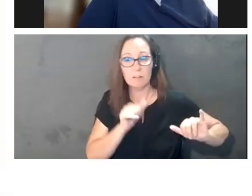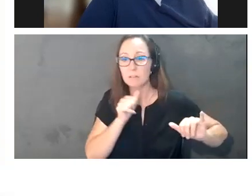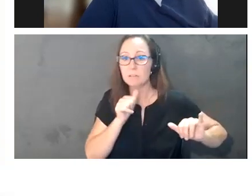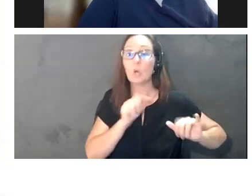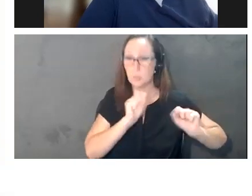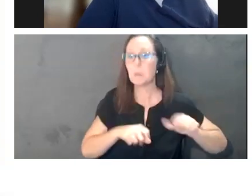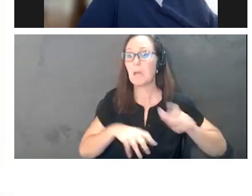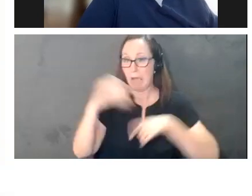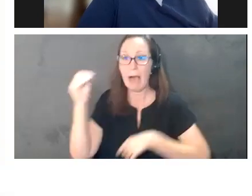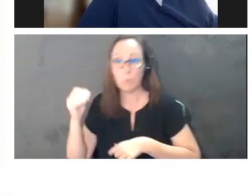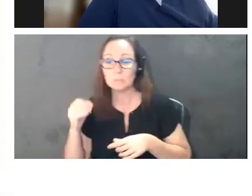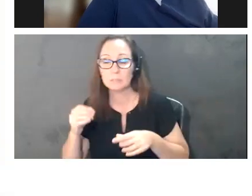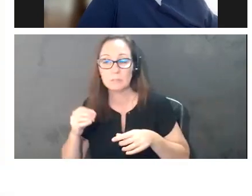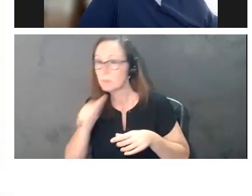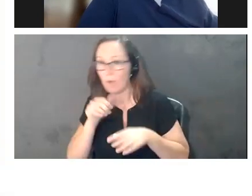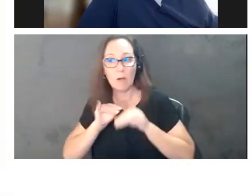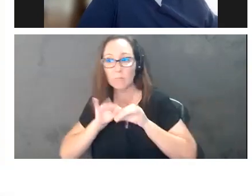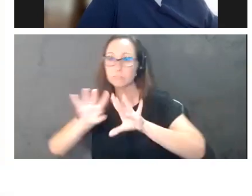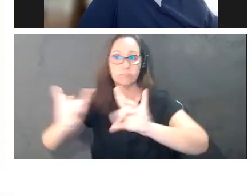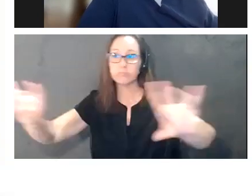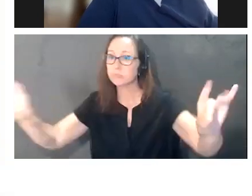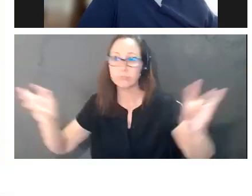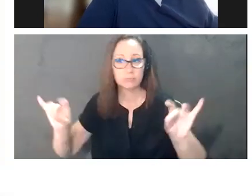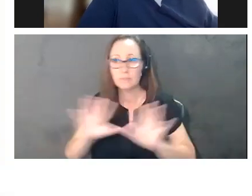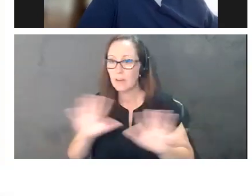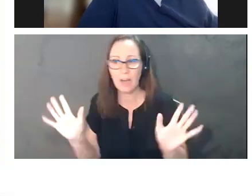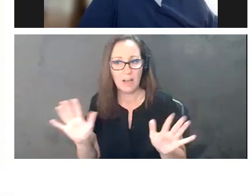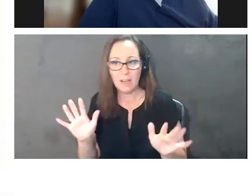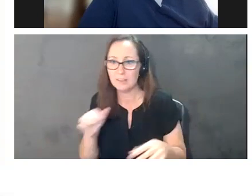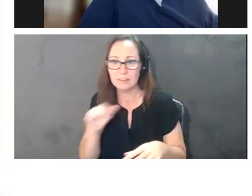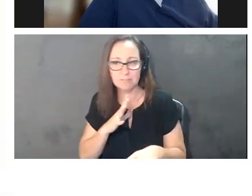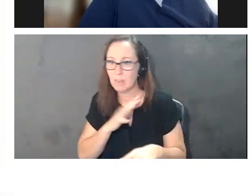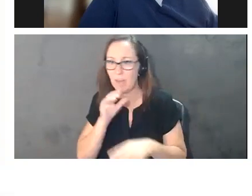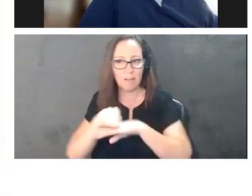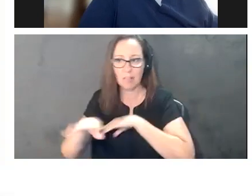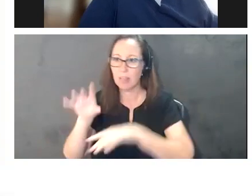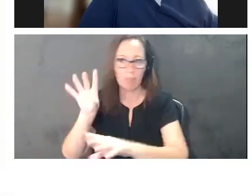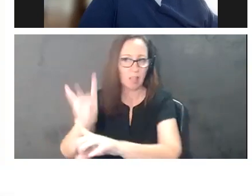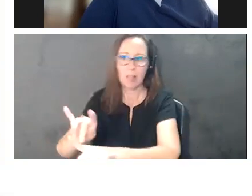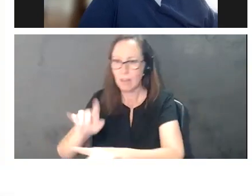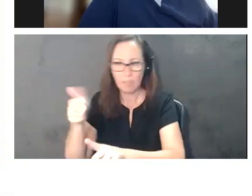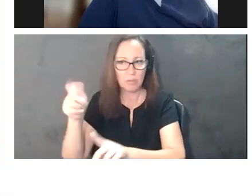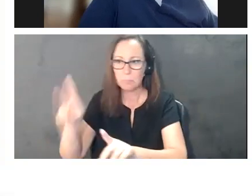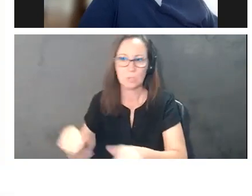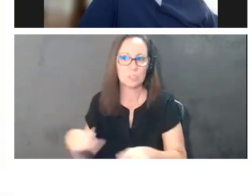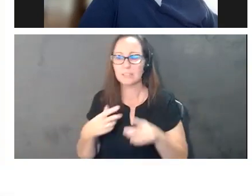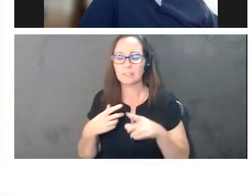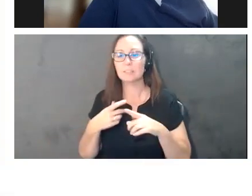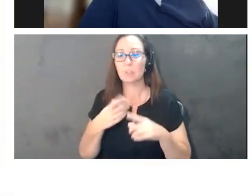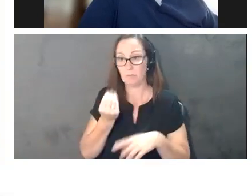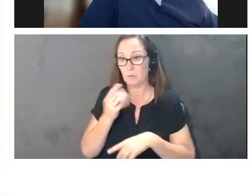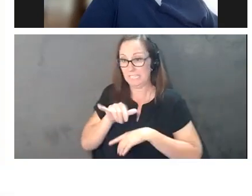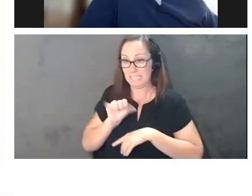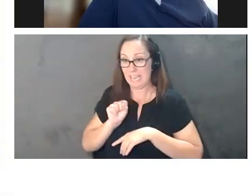so you can go out in the world and such. So you don't have to isolate anymore, but you are not infectious after those 14